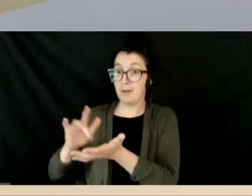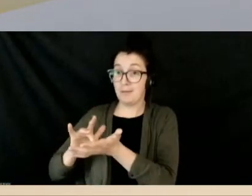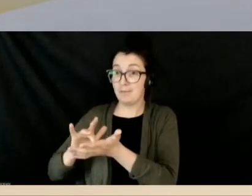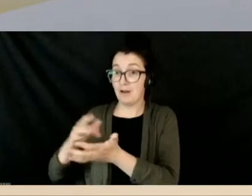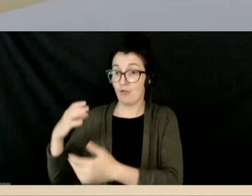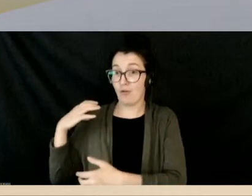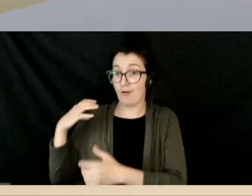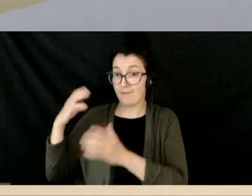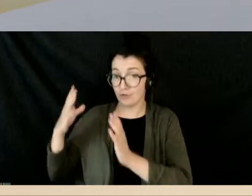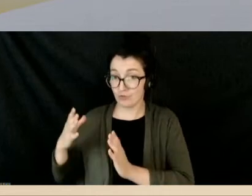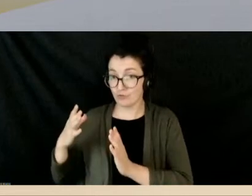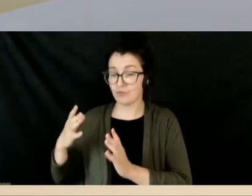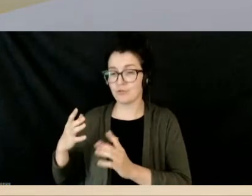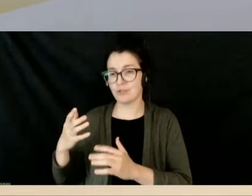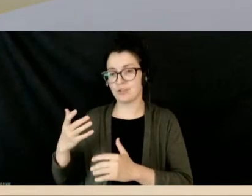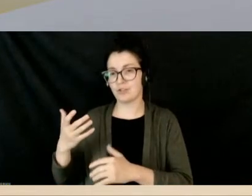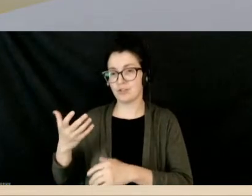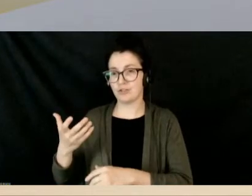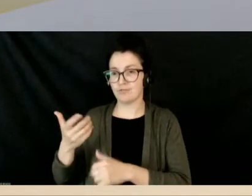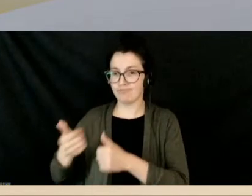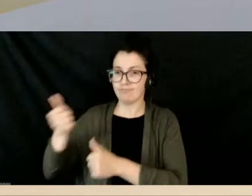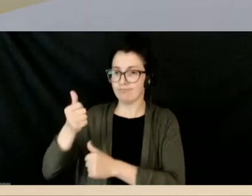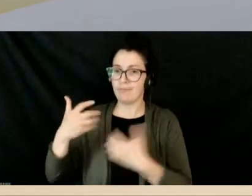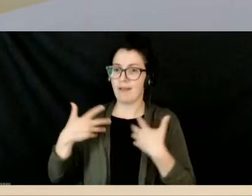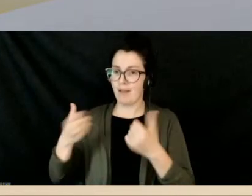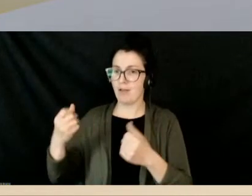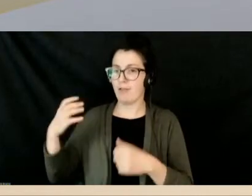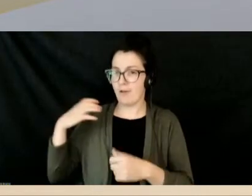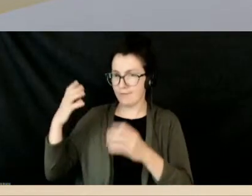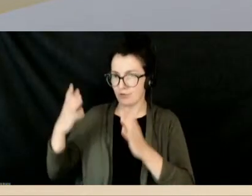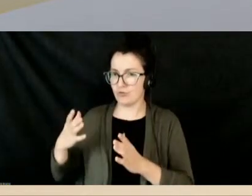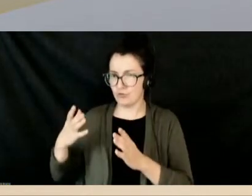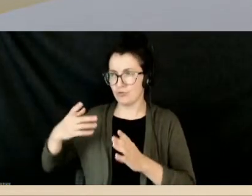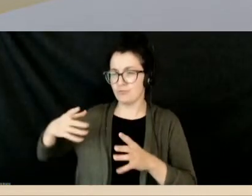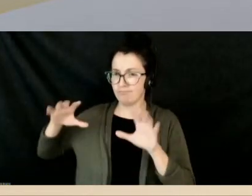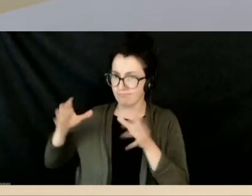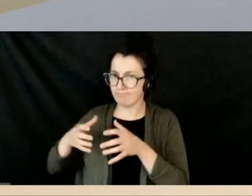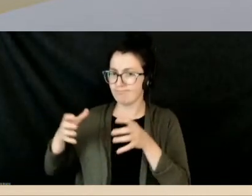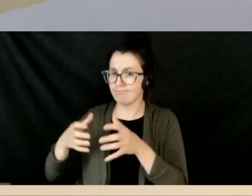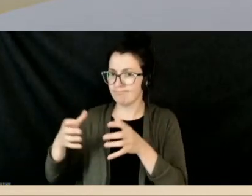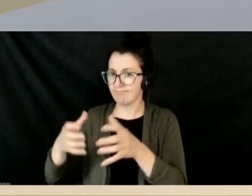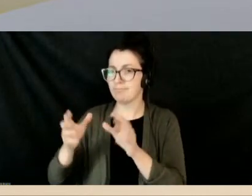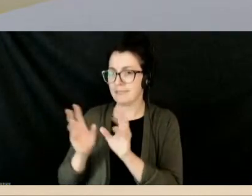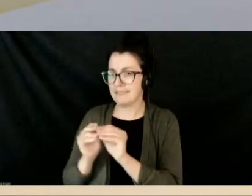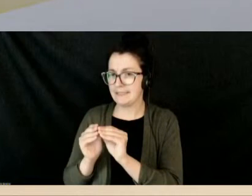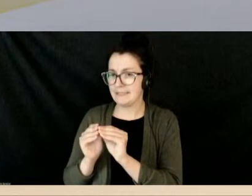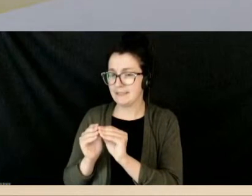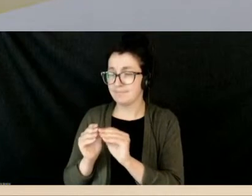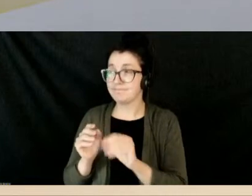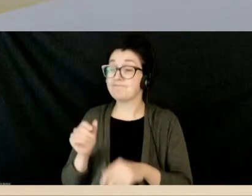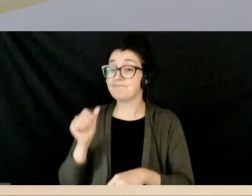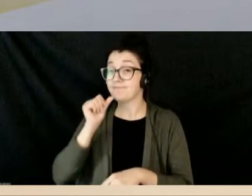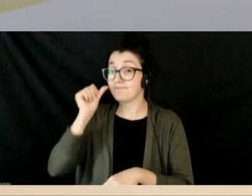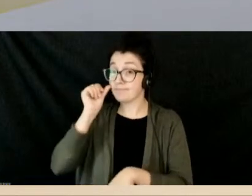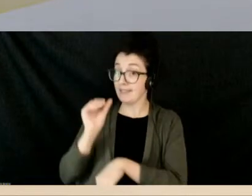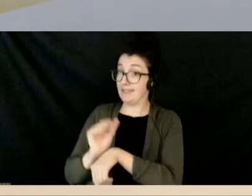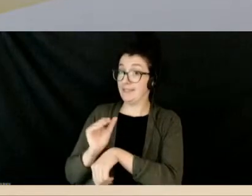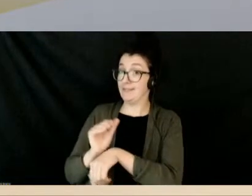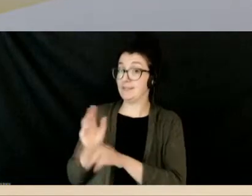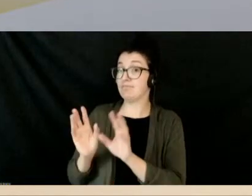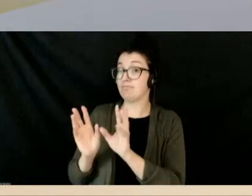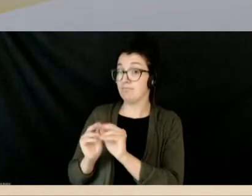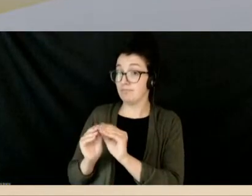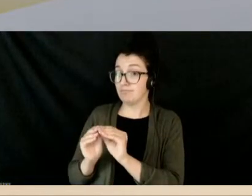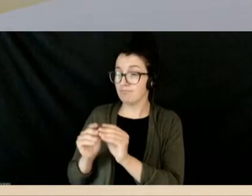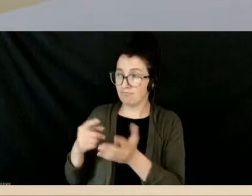health officers as my colleagues, and we did have a conversation last evening as well. As the Premier